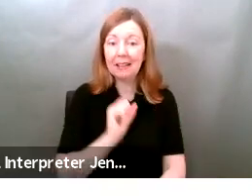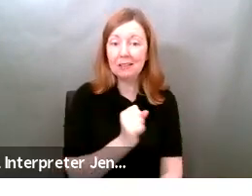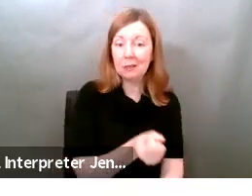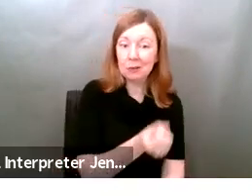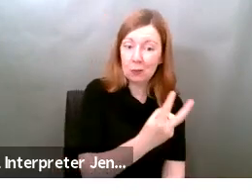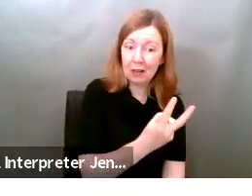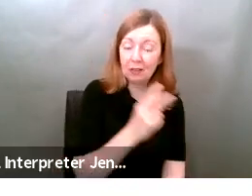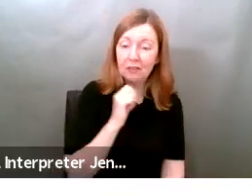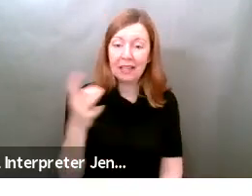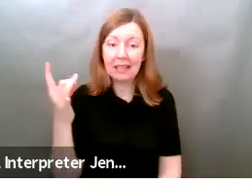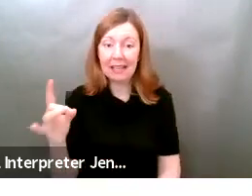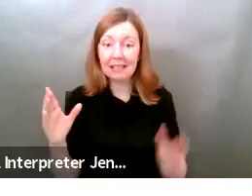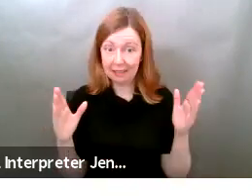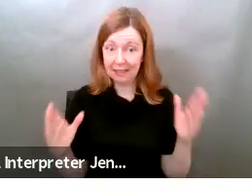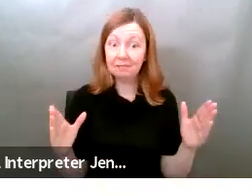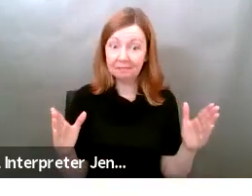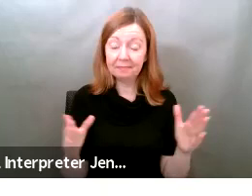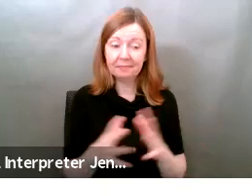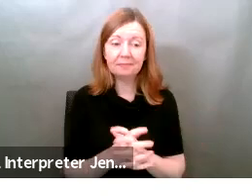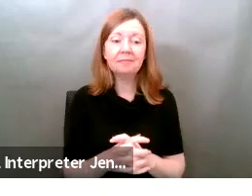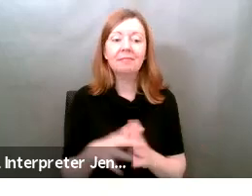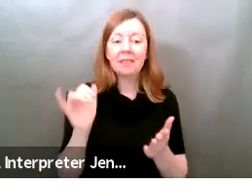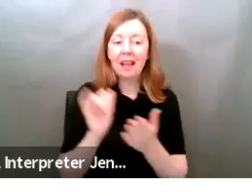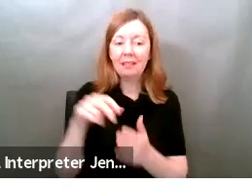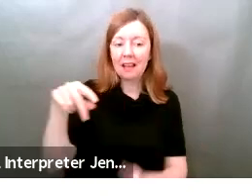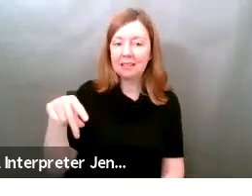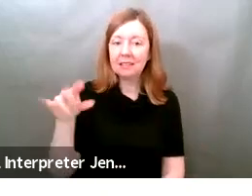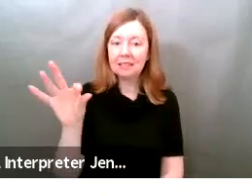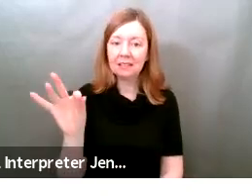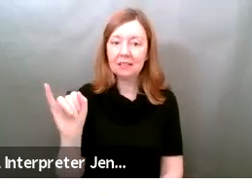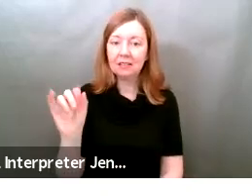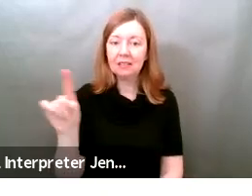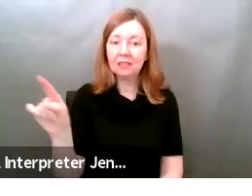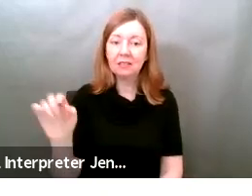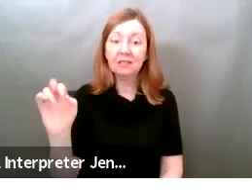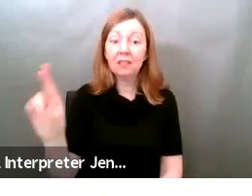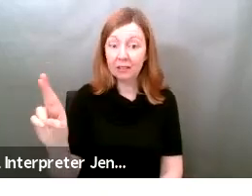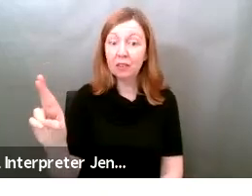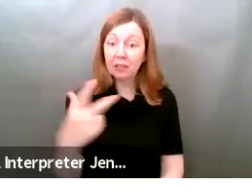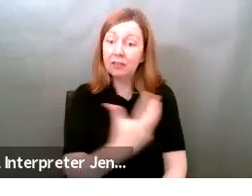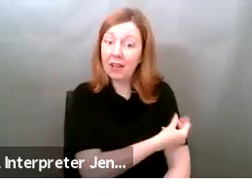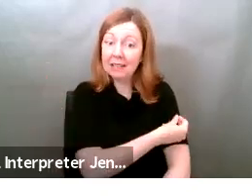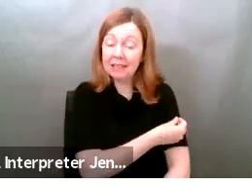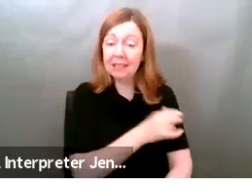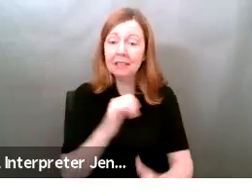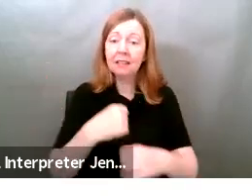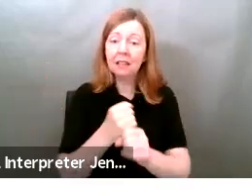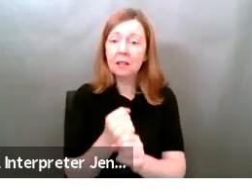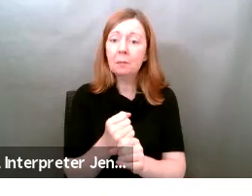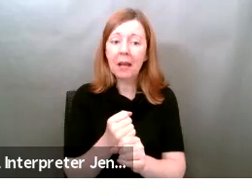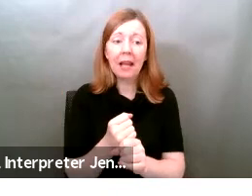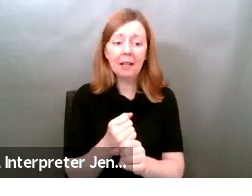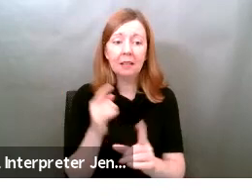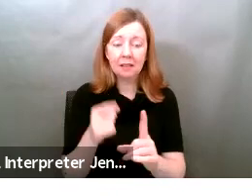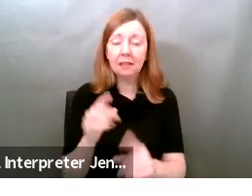12 and 18 years of age. And that's the Pfizer vaccine. That's a vaccine that's made of a substance